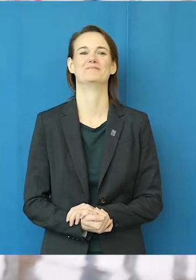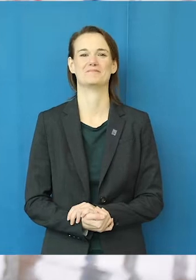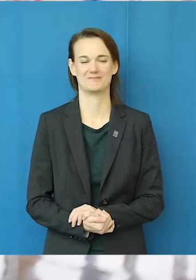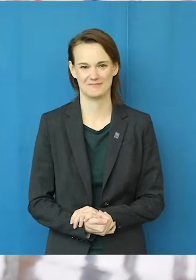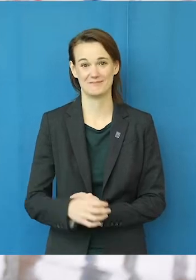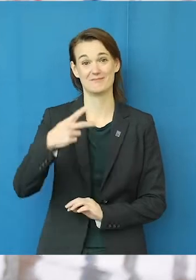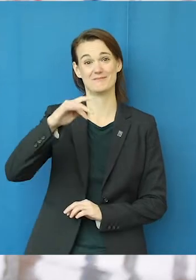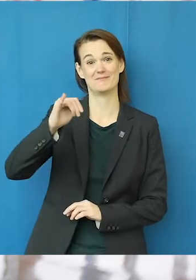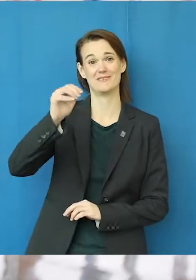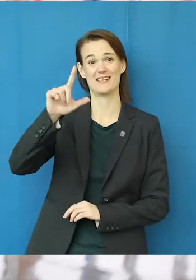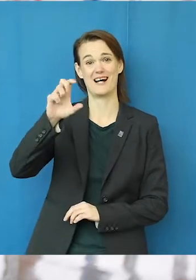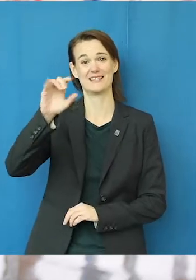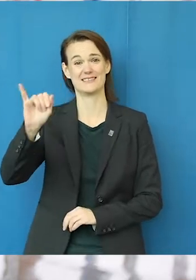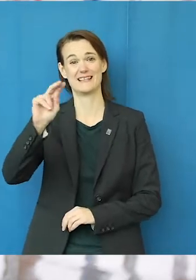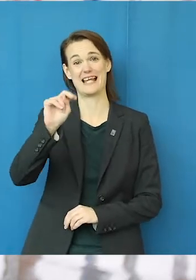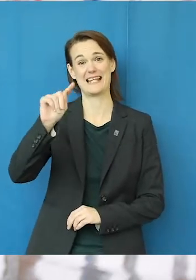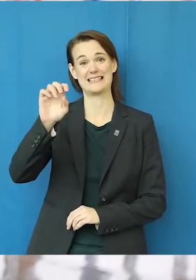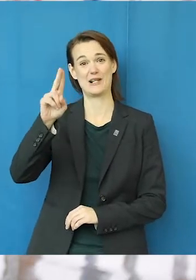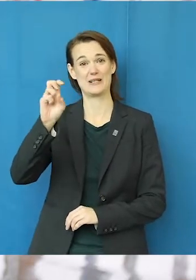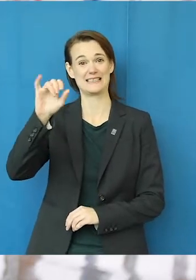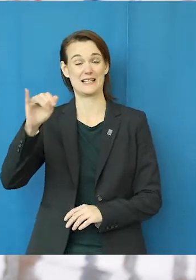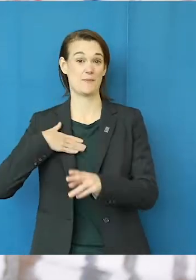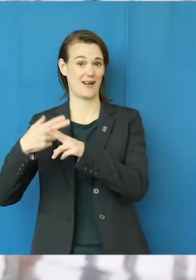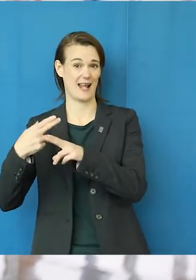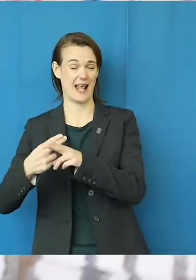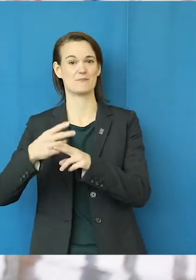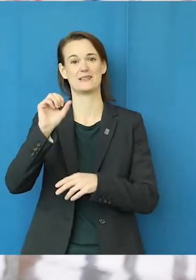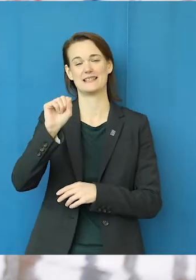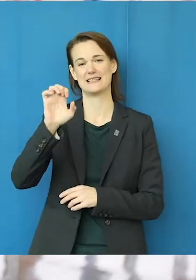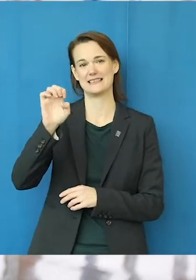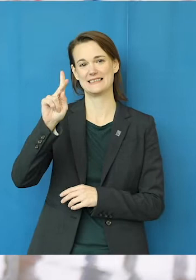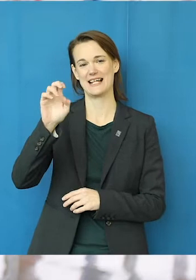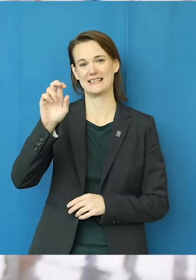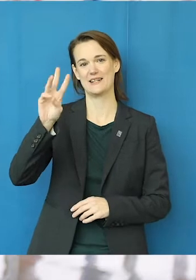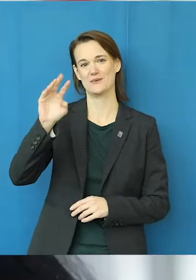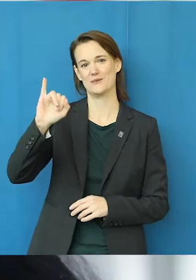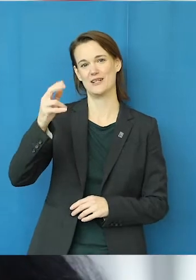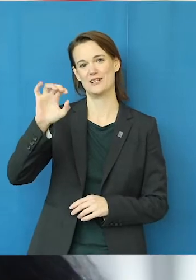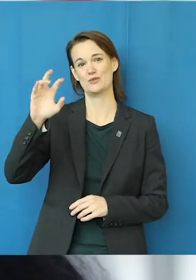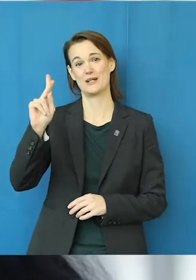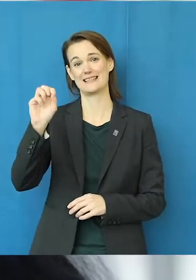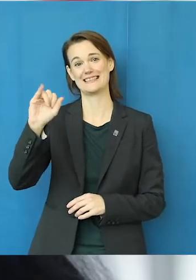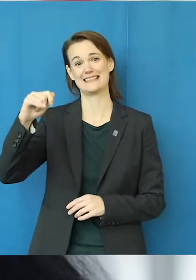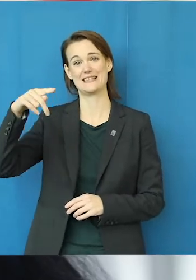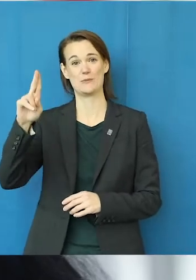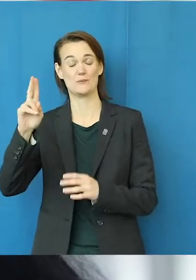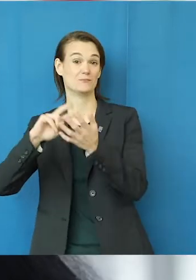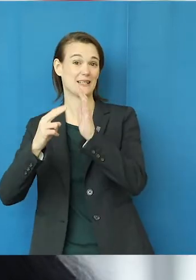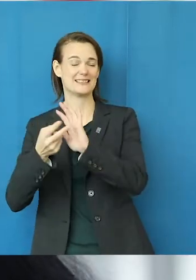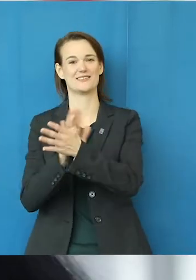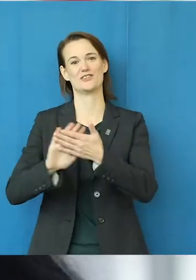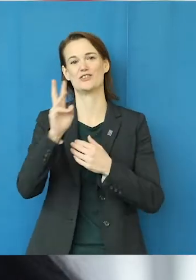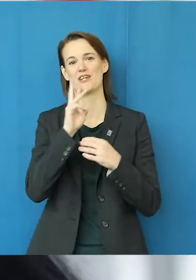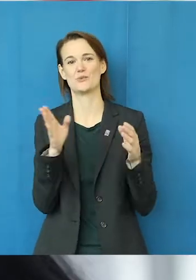Upjalasi, in Delawasi Charlie Harvey, and my spirit name is Sankawajewiksibu, meaning gentle river. I stand before you today as